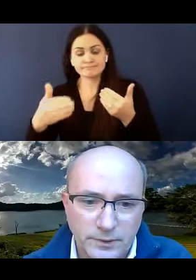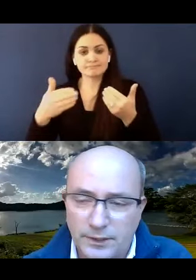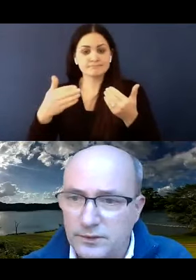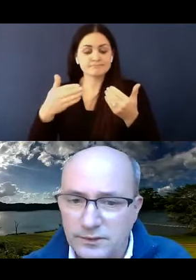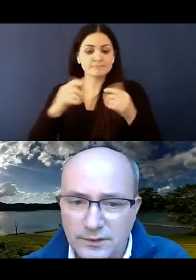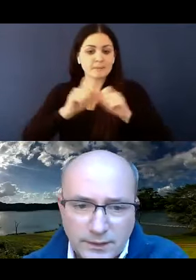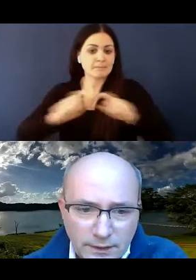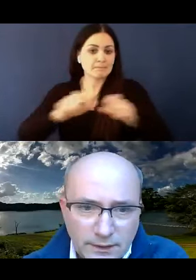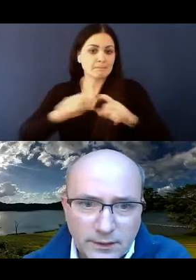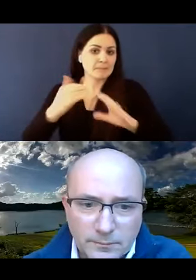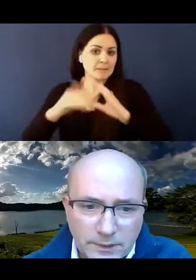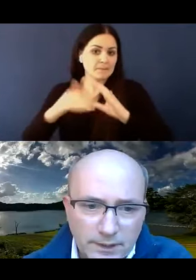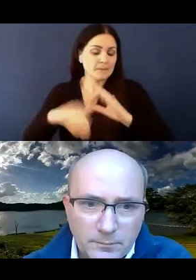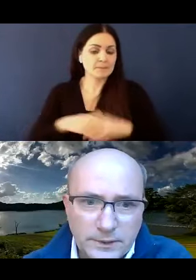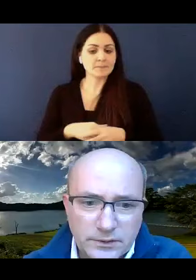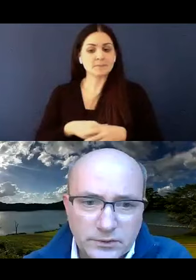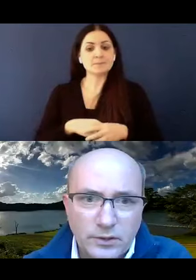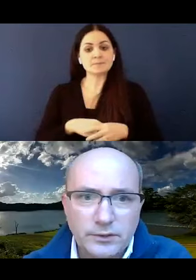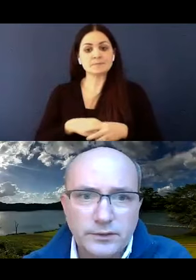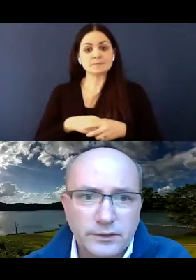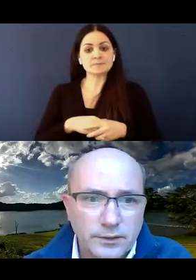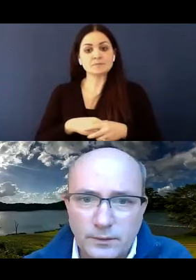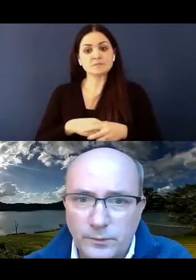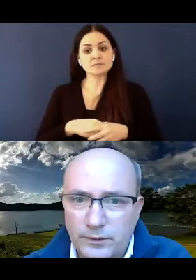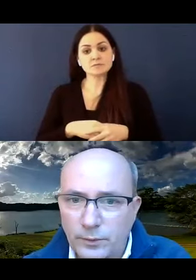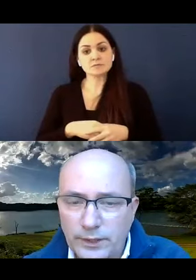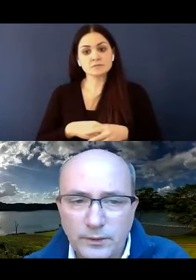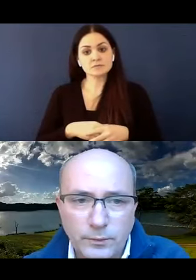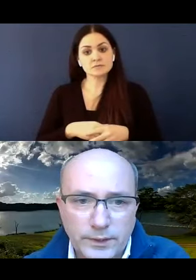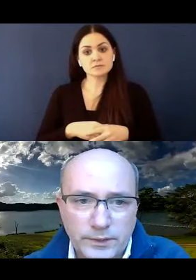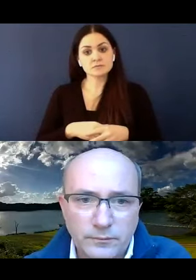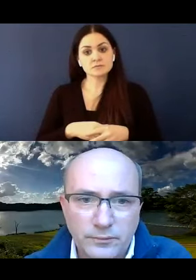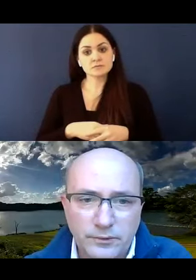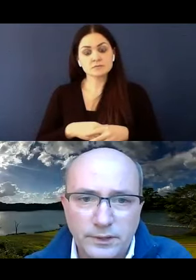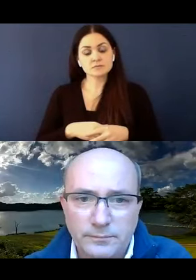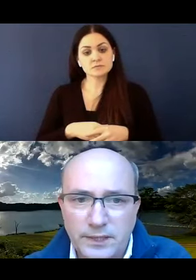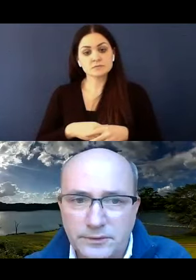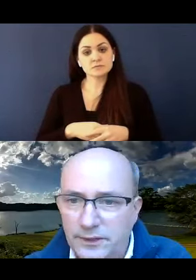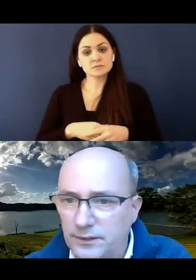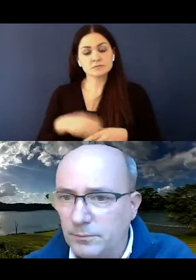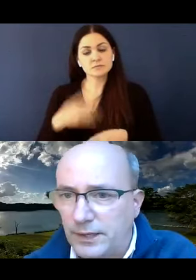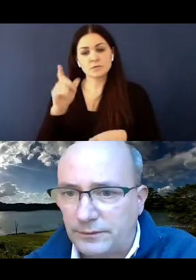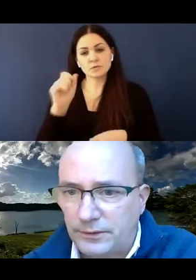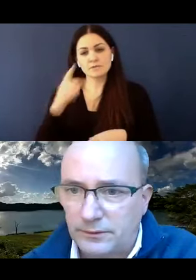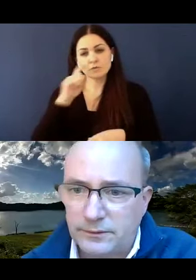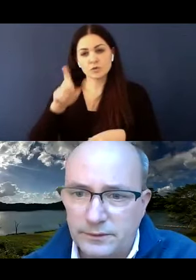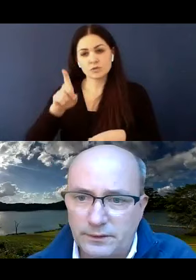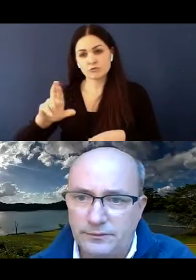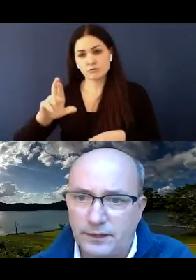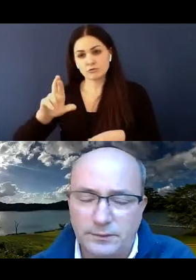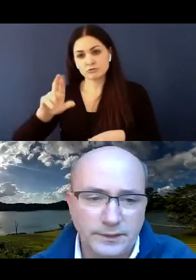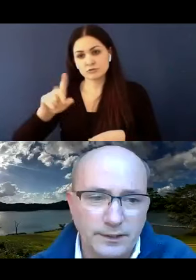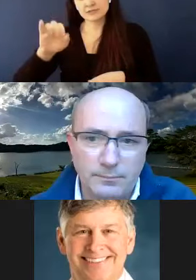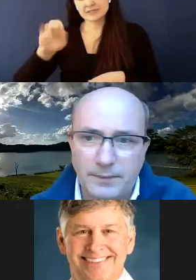email communications. Let me start with a quick question for Dr. Zink. Brian, if you're